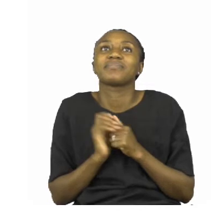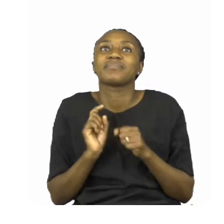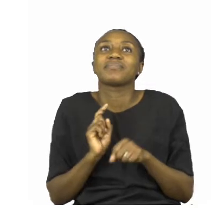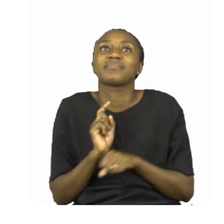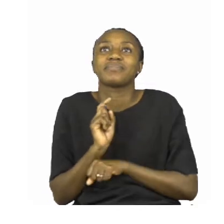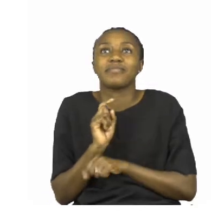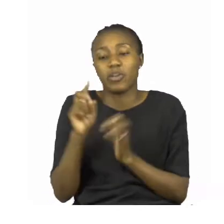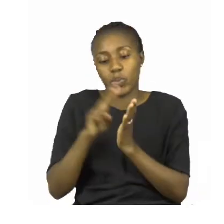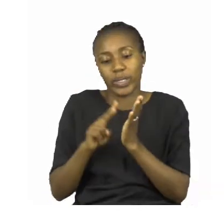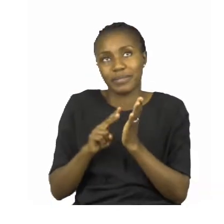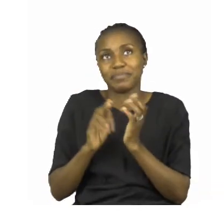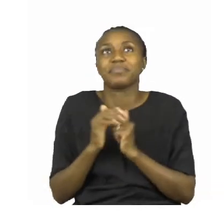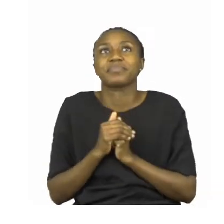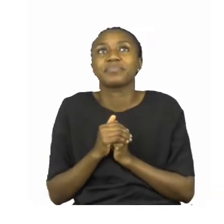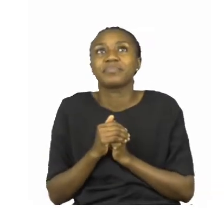first time.